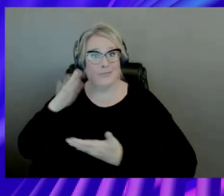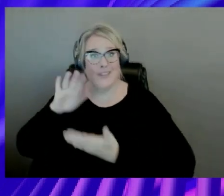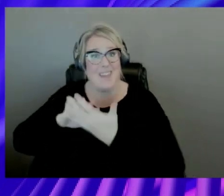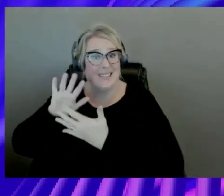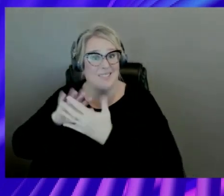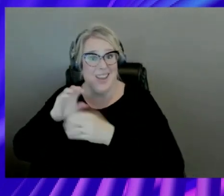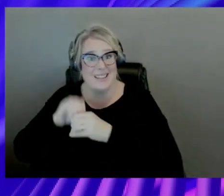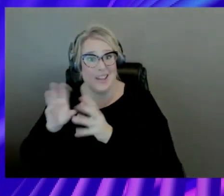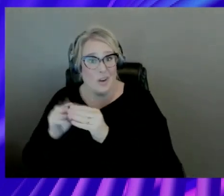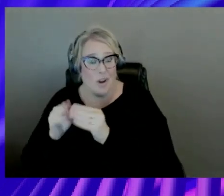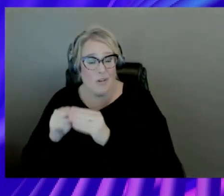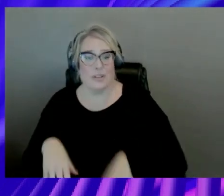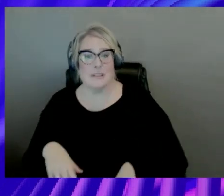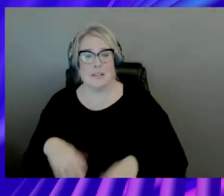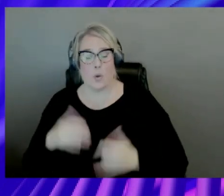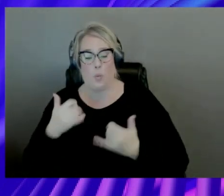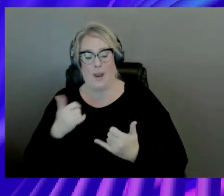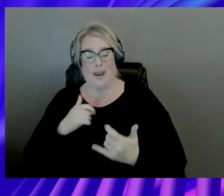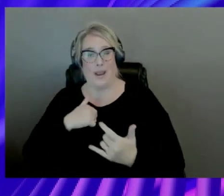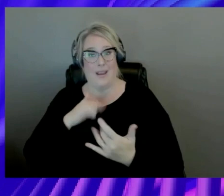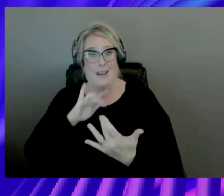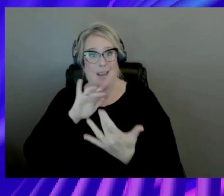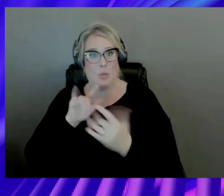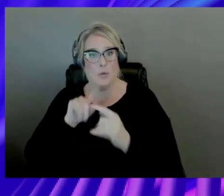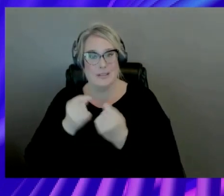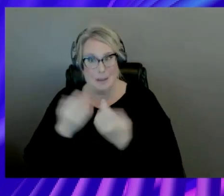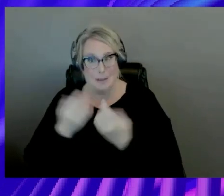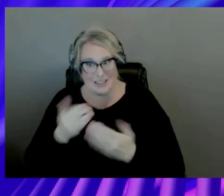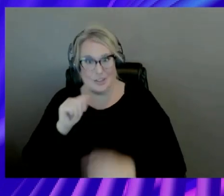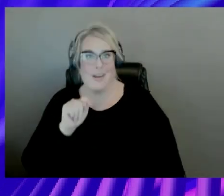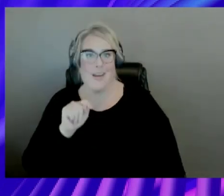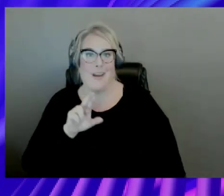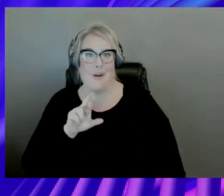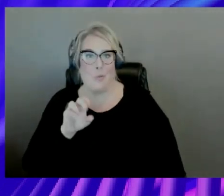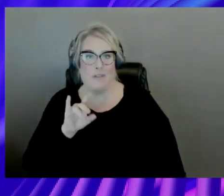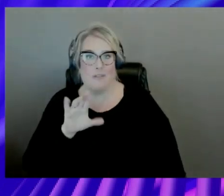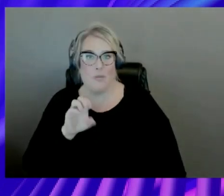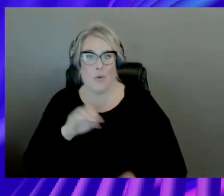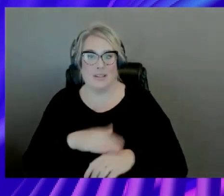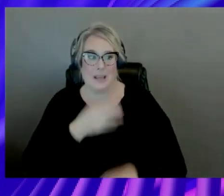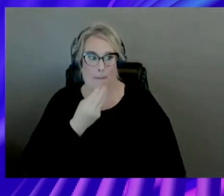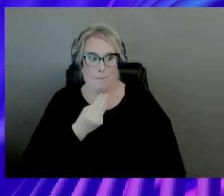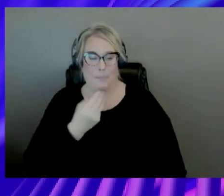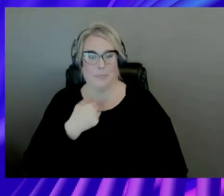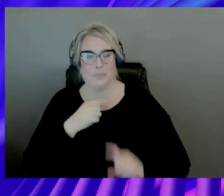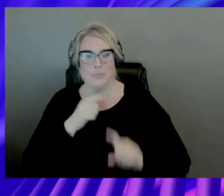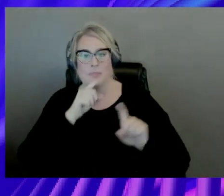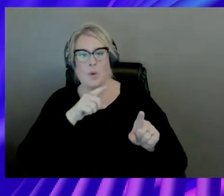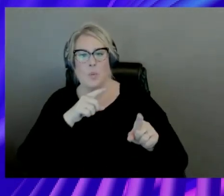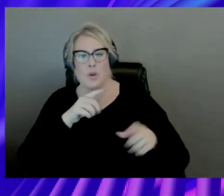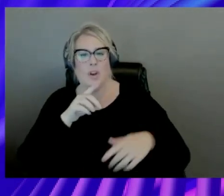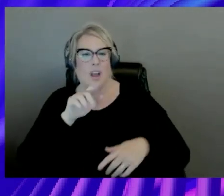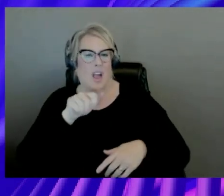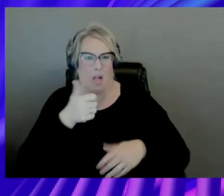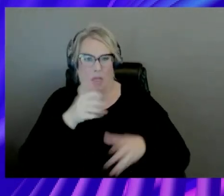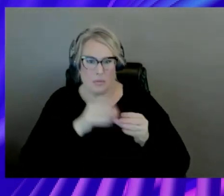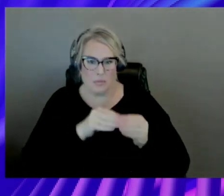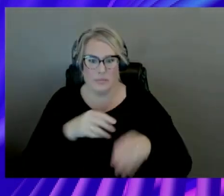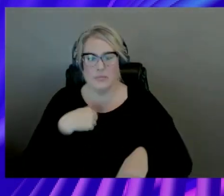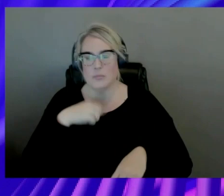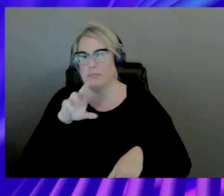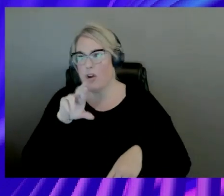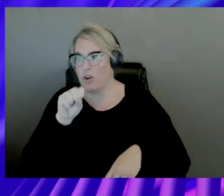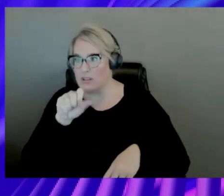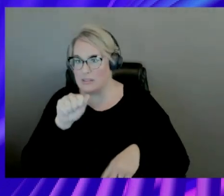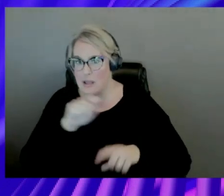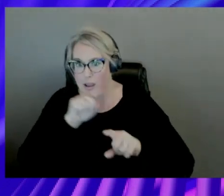the outreach team is here at Reinforce. On Monday, we were at Forward CloudSec, we were at RSA, our team's going to be at DEF